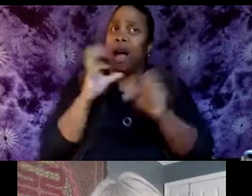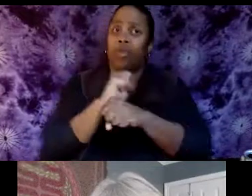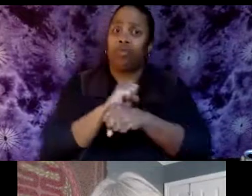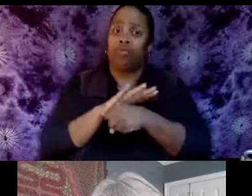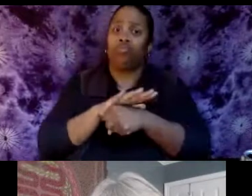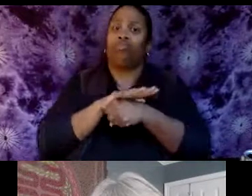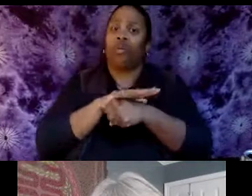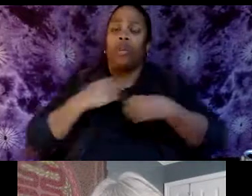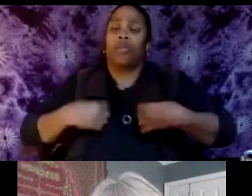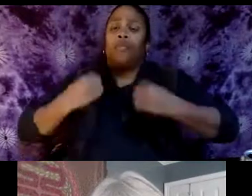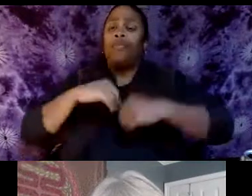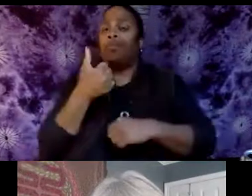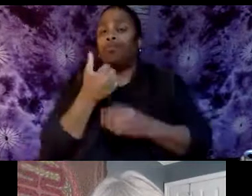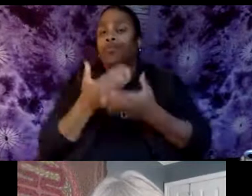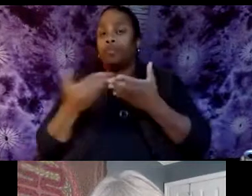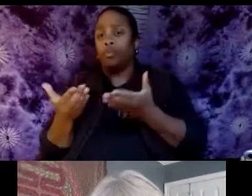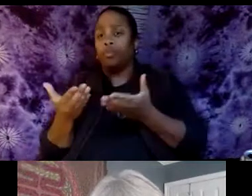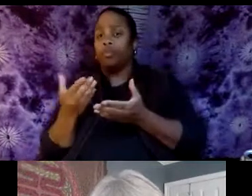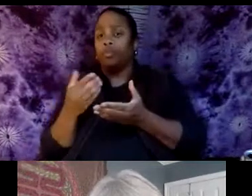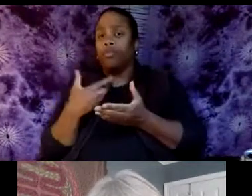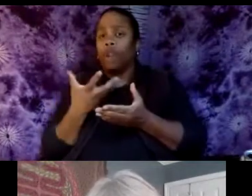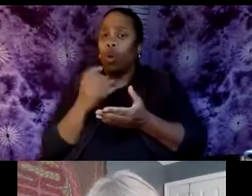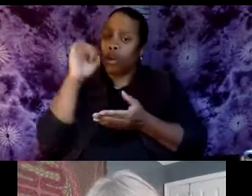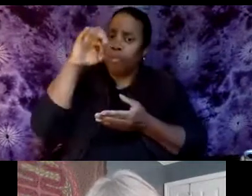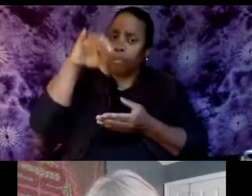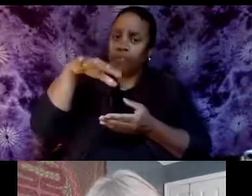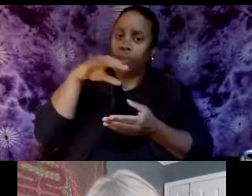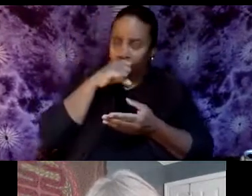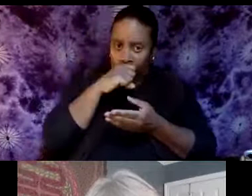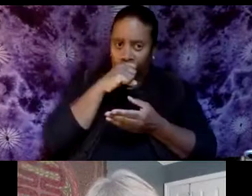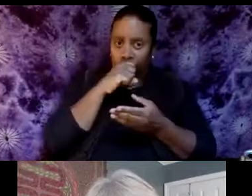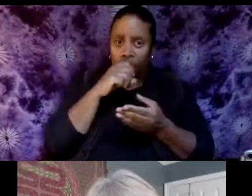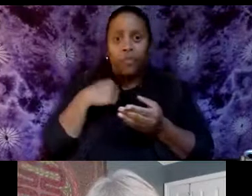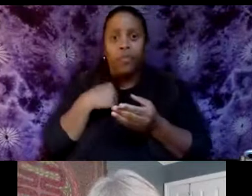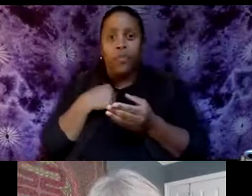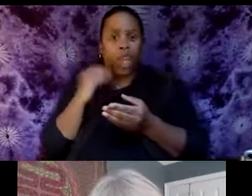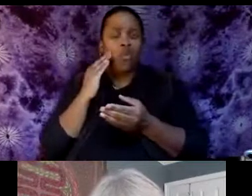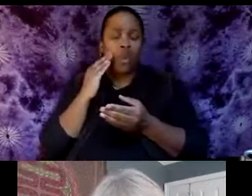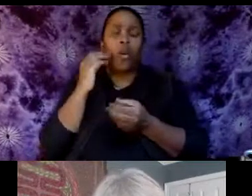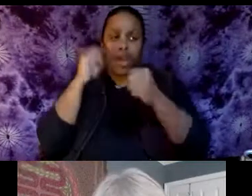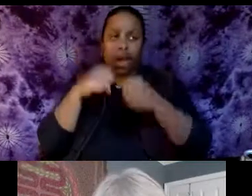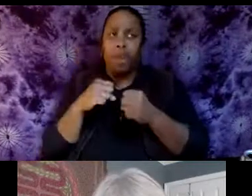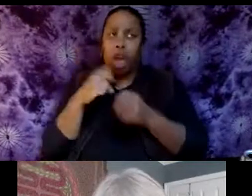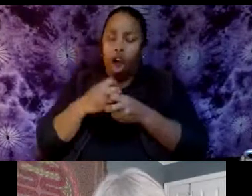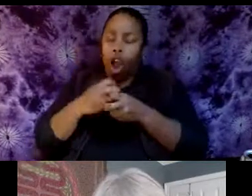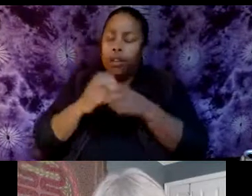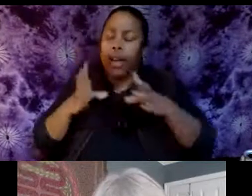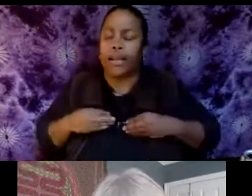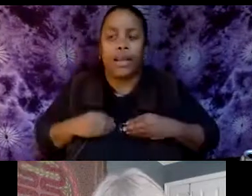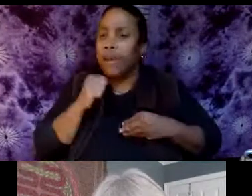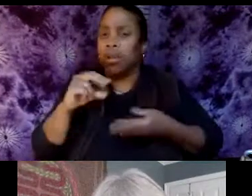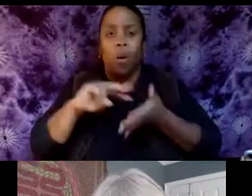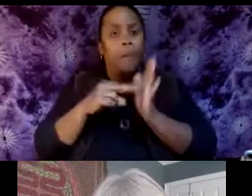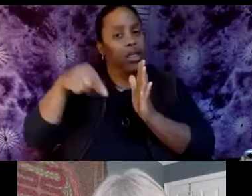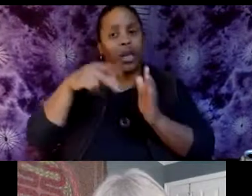The other thing I want to say is that, and I know this can be hard to take, and I don't mean this personally at all, because it's